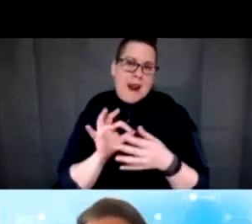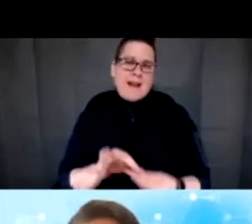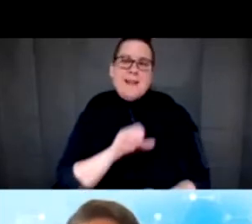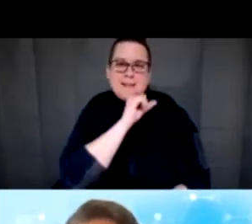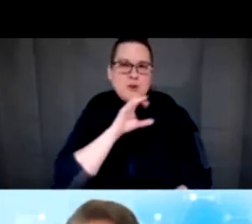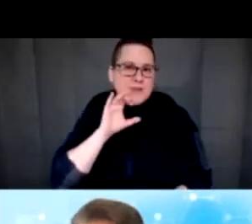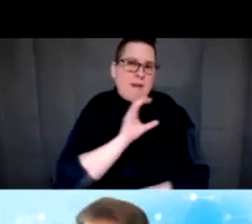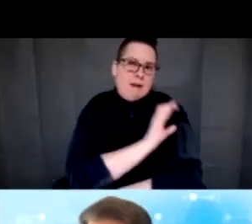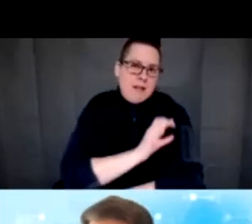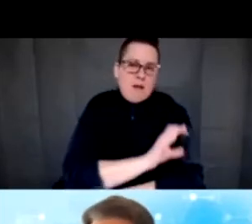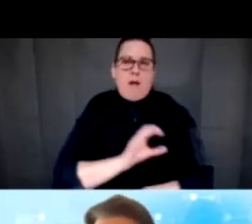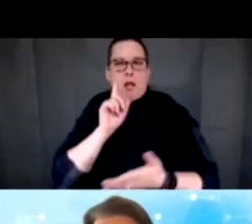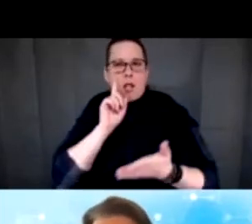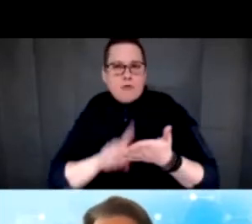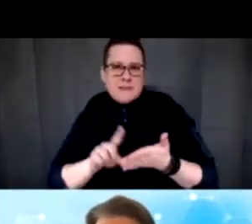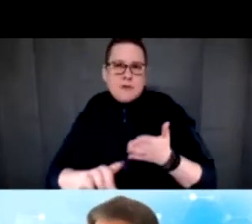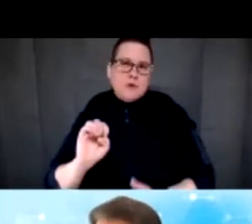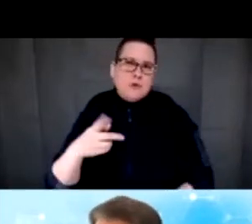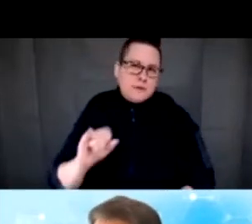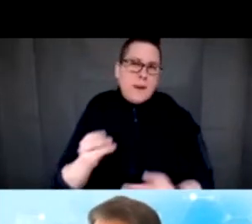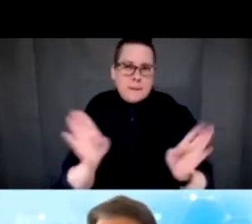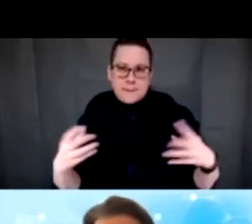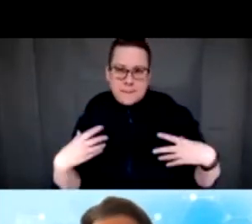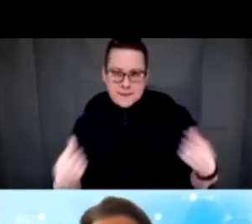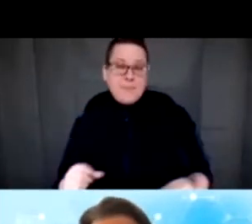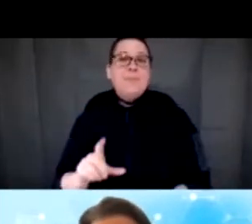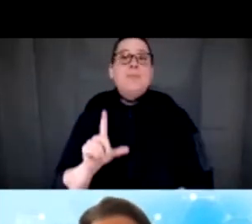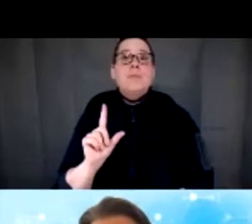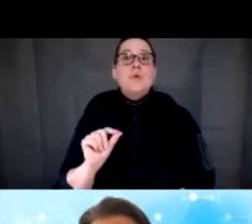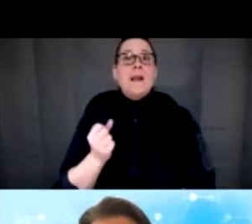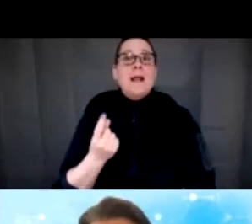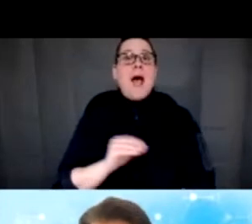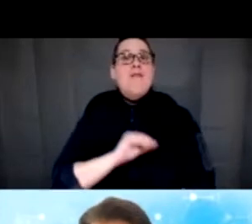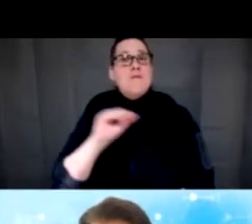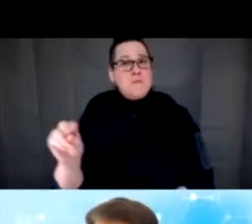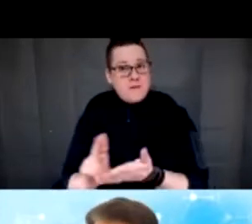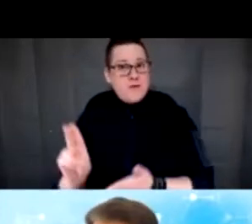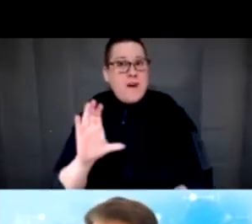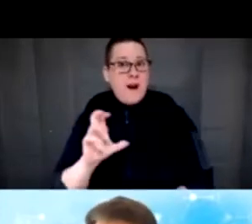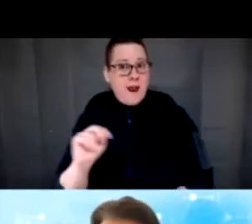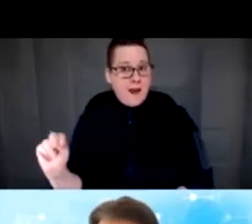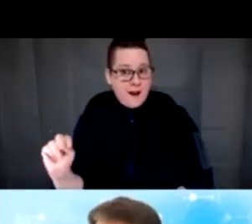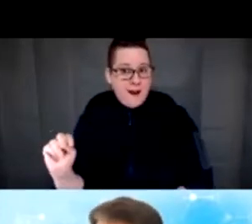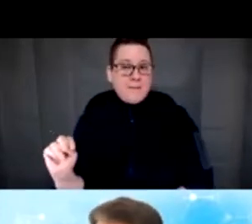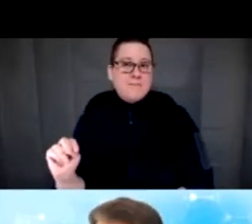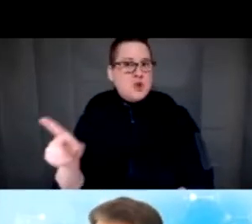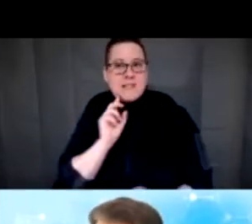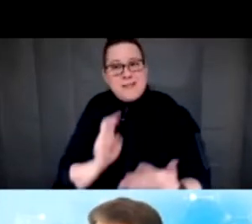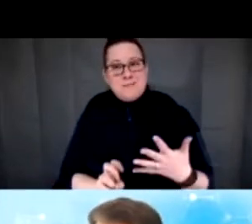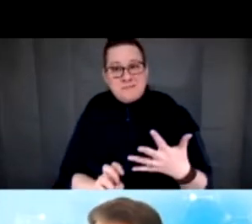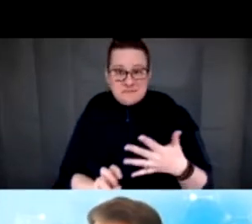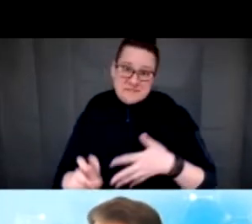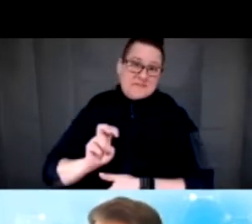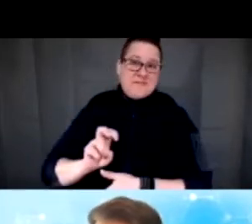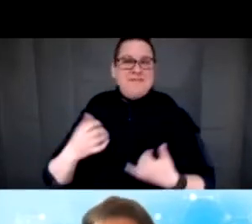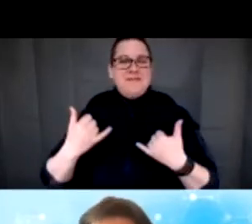clinical and research epidemiology. In 2011, she moved to the University of Connecticut, where she's moved up through the ranks and is